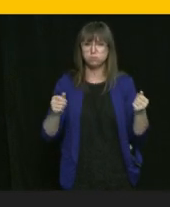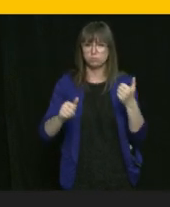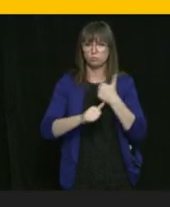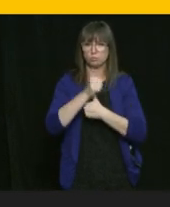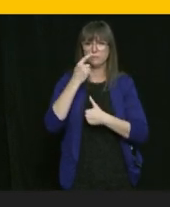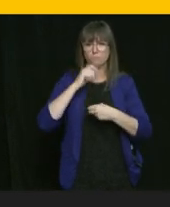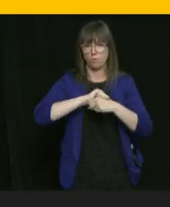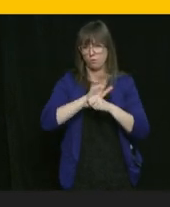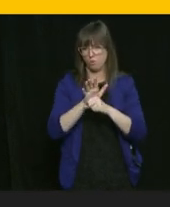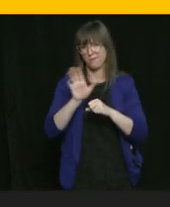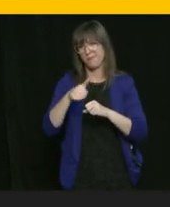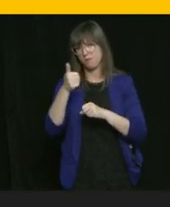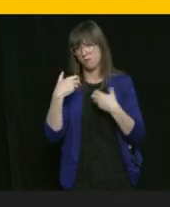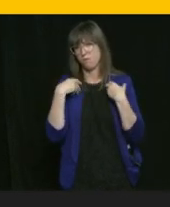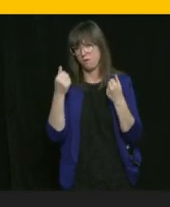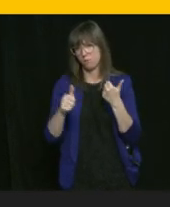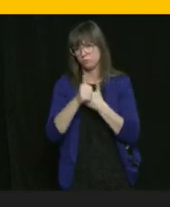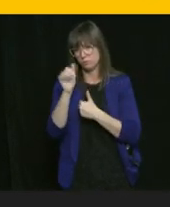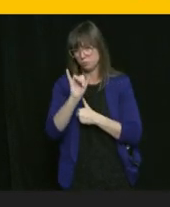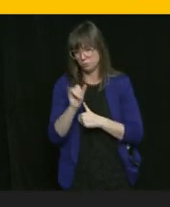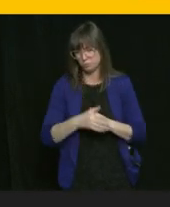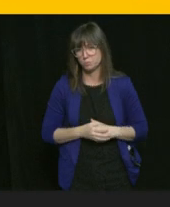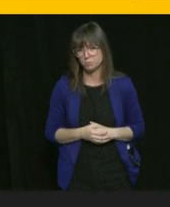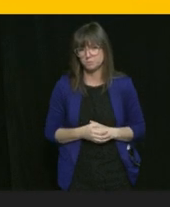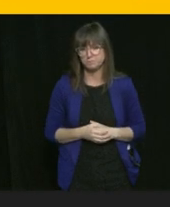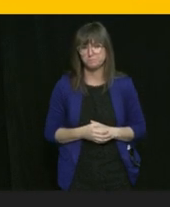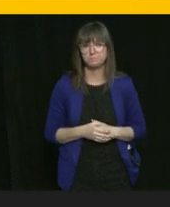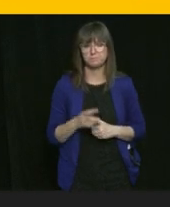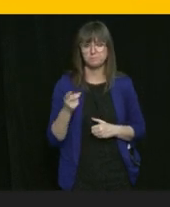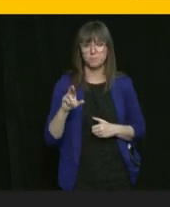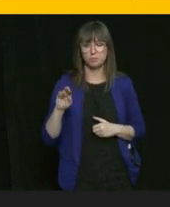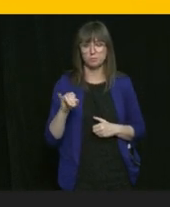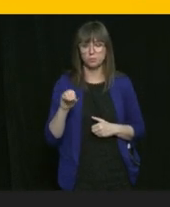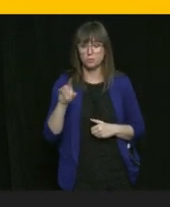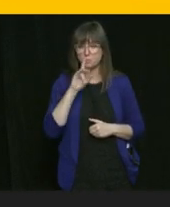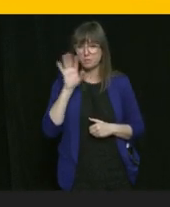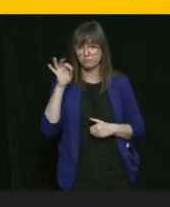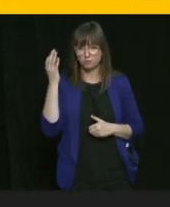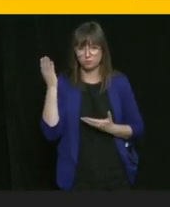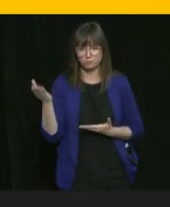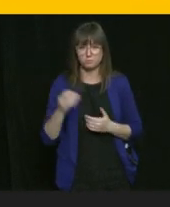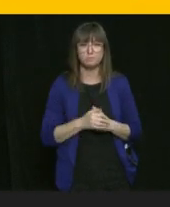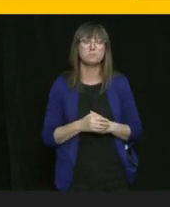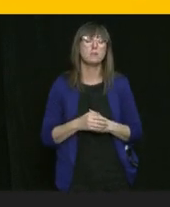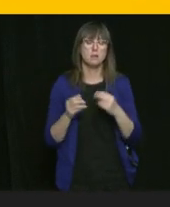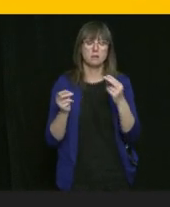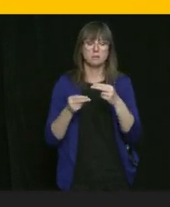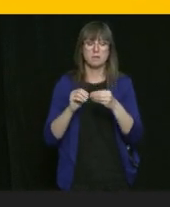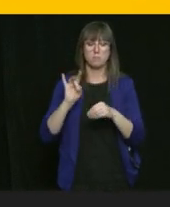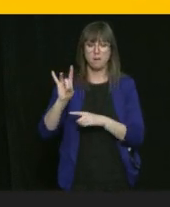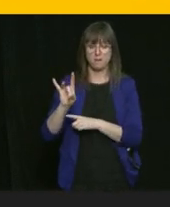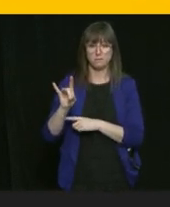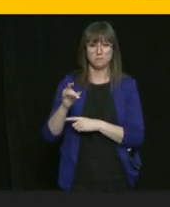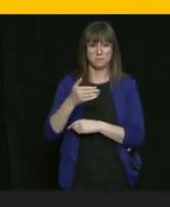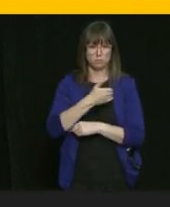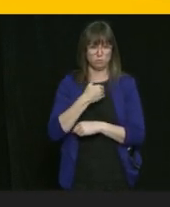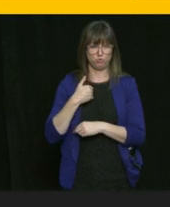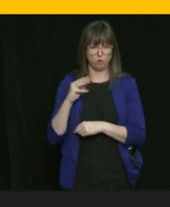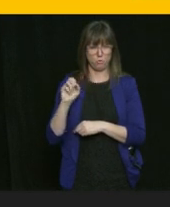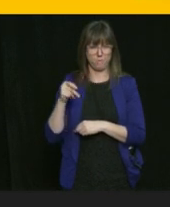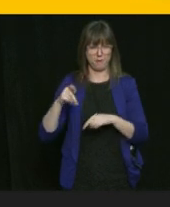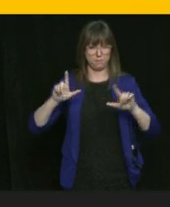and other health threats. Dear positive wit. Slide 8. In this map of Toronto, we